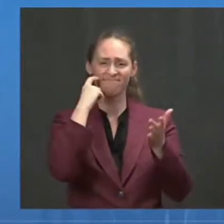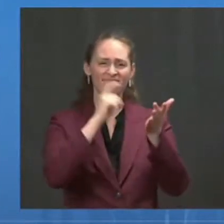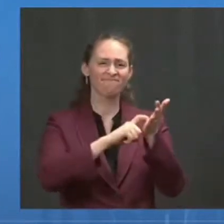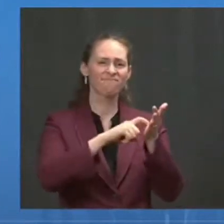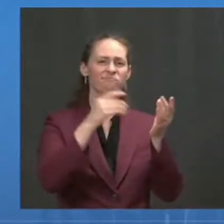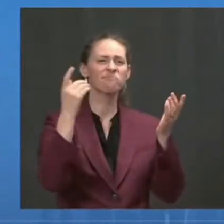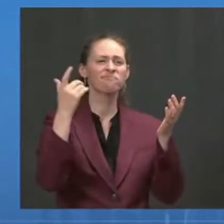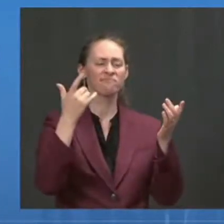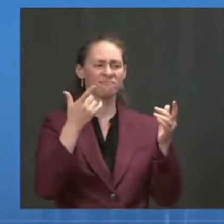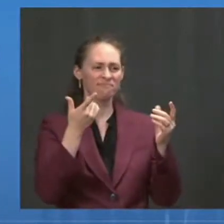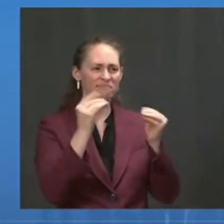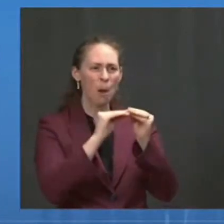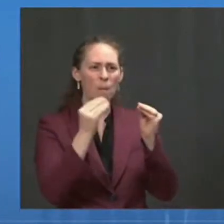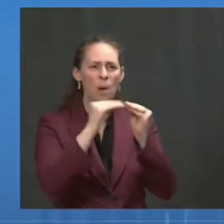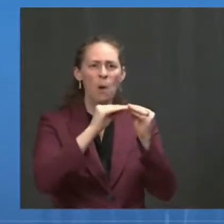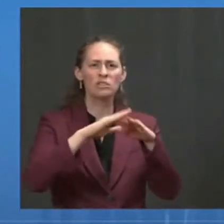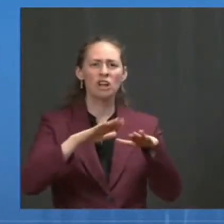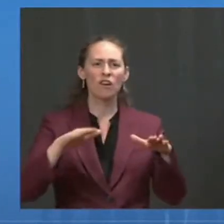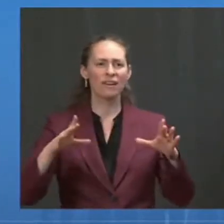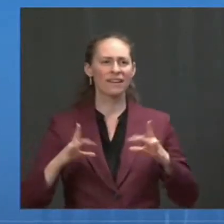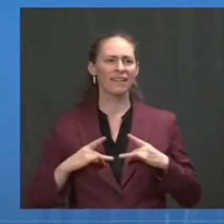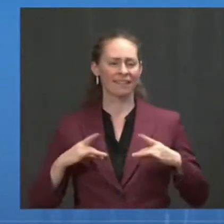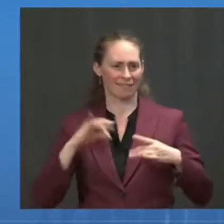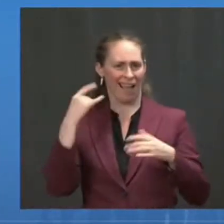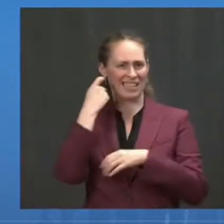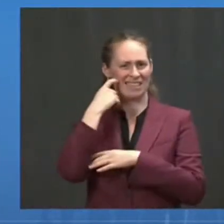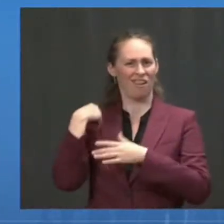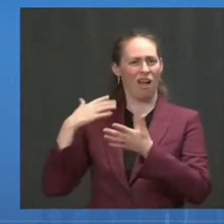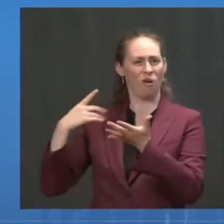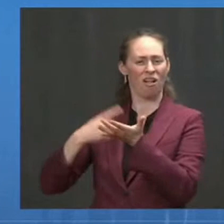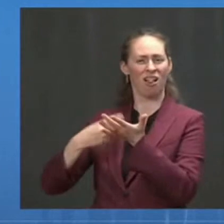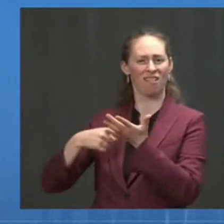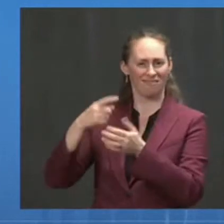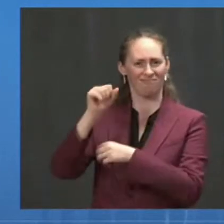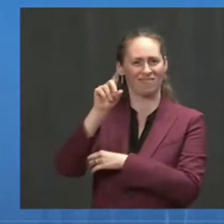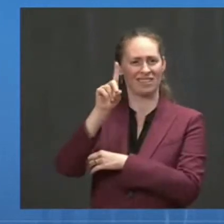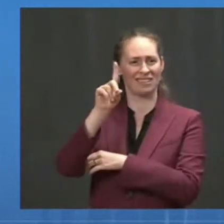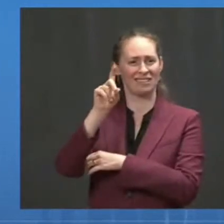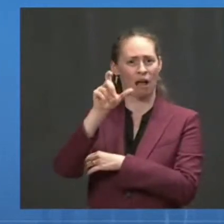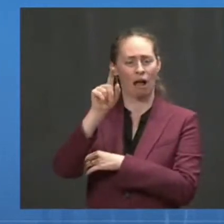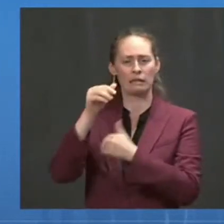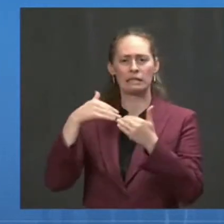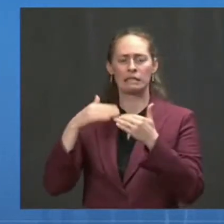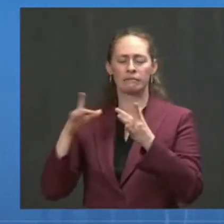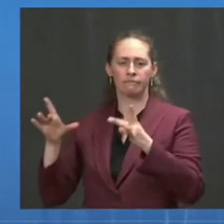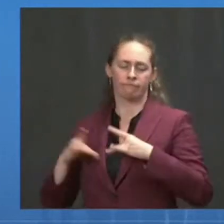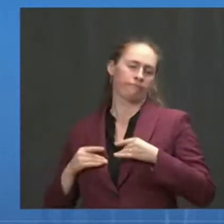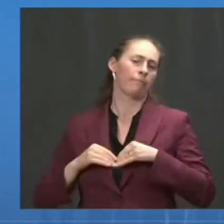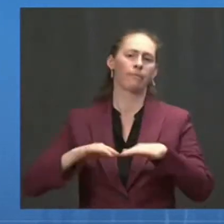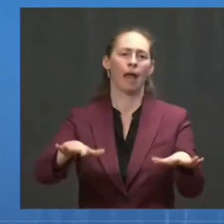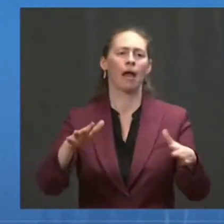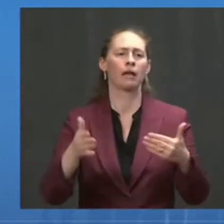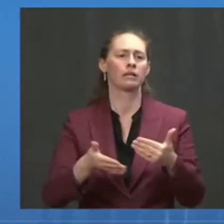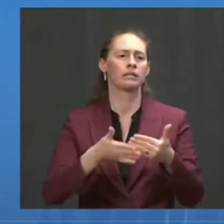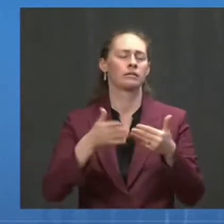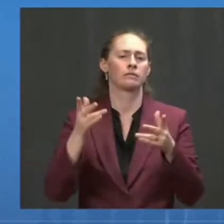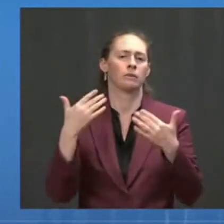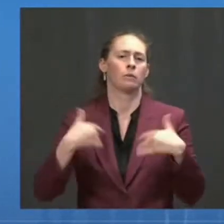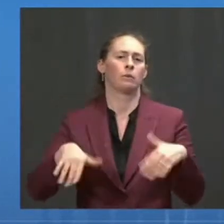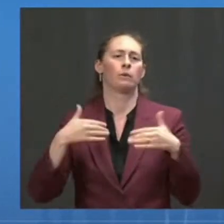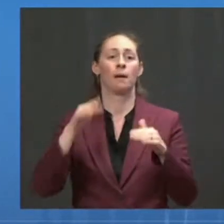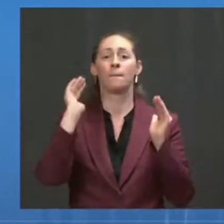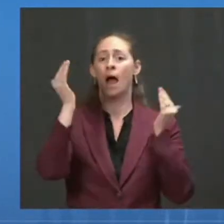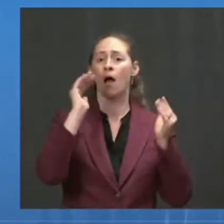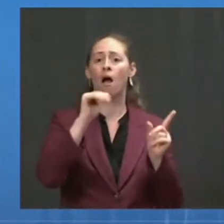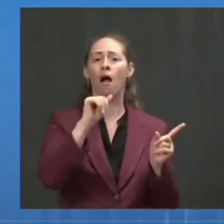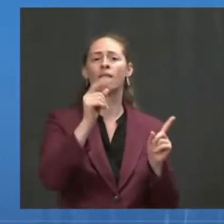one of my slides, the Delta variant is much more highly transmissible than was Alpha. So given that, you'll see